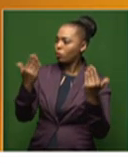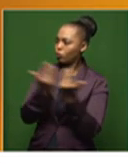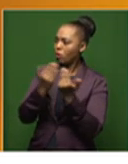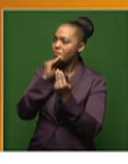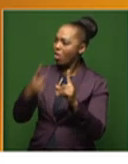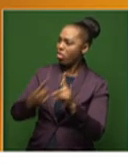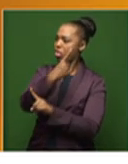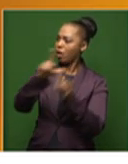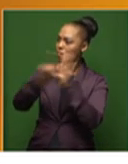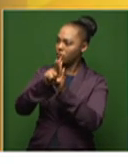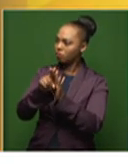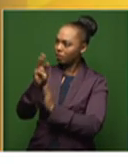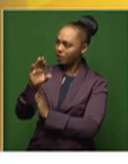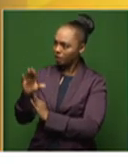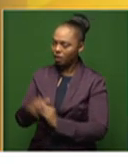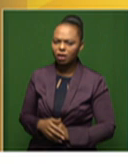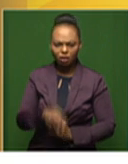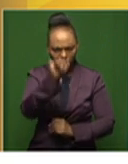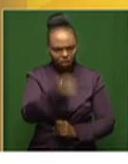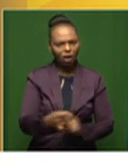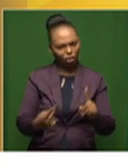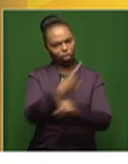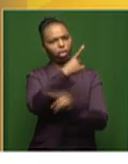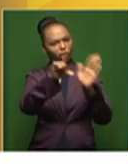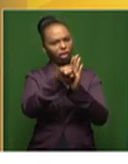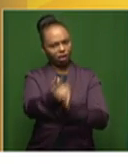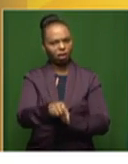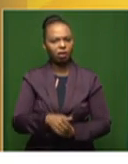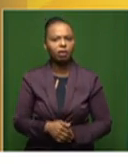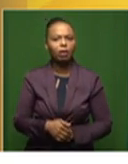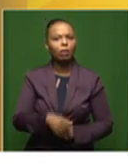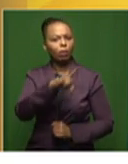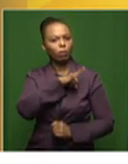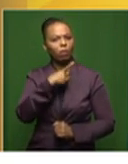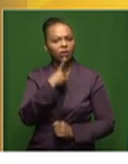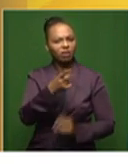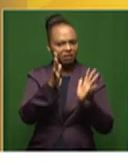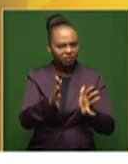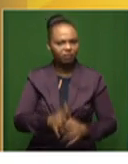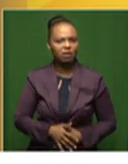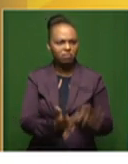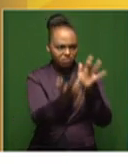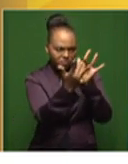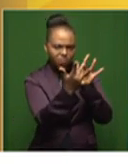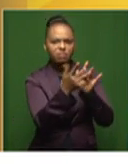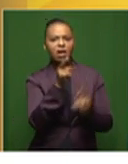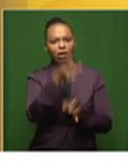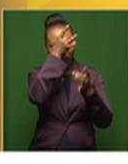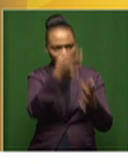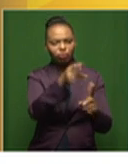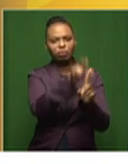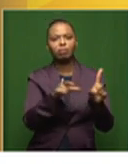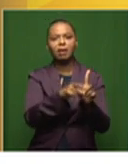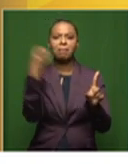Well, if there's a decision of cabinet, there will be in violation. As we have indicated, that we have persuaded the minister must gazette this decision so that